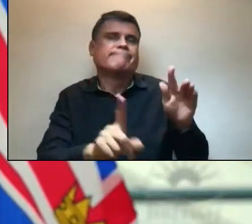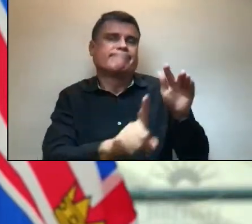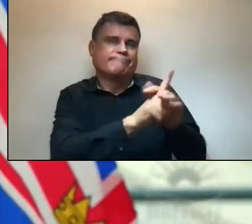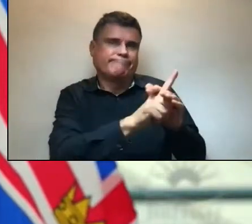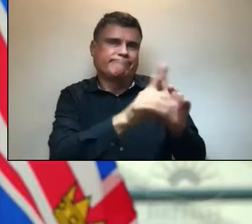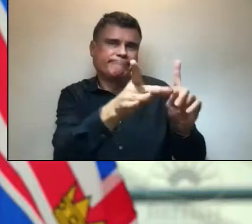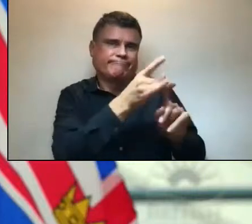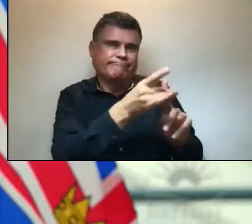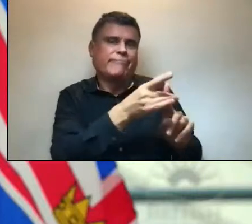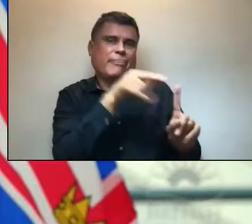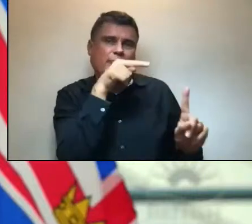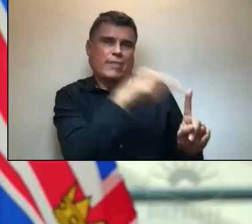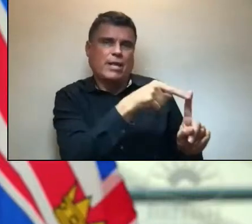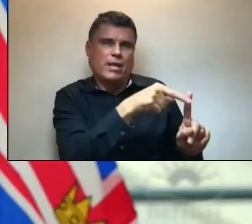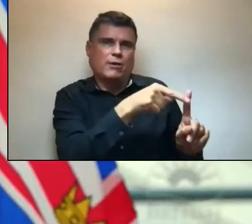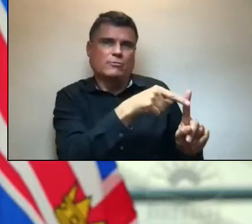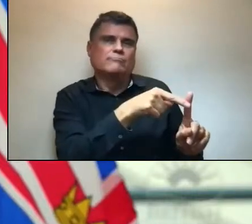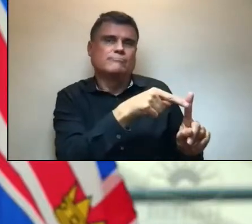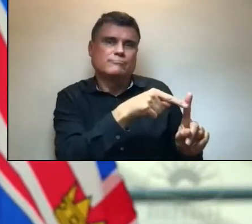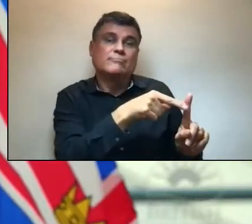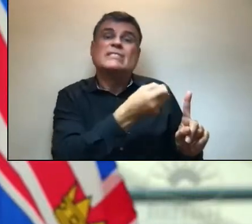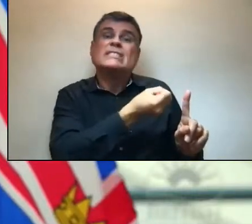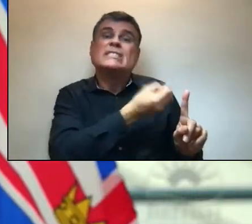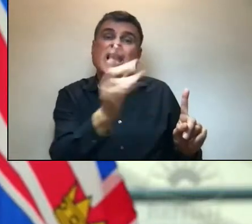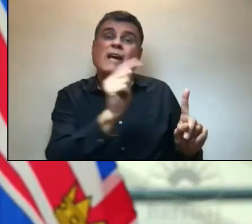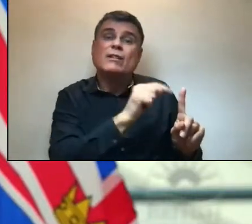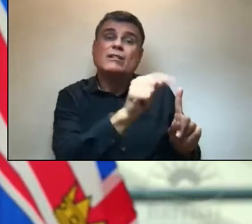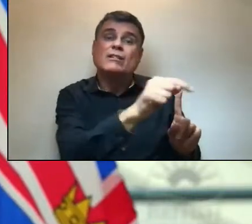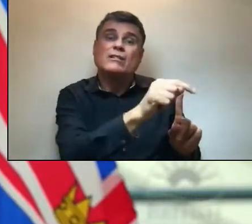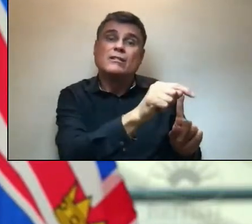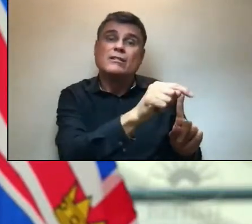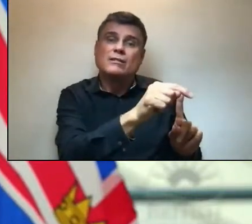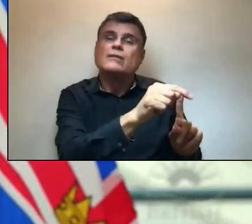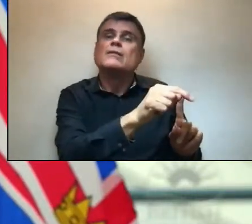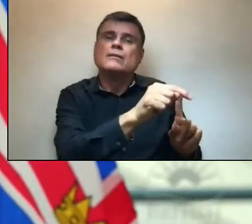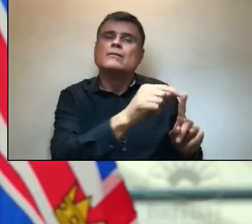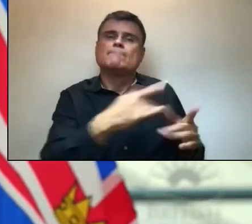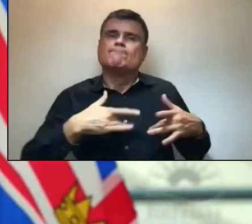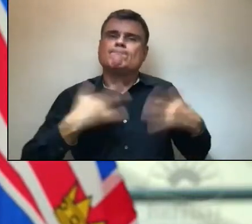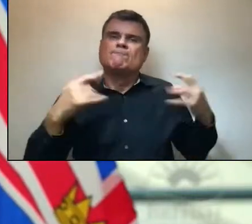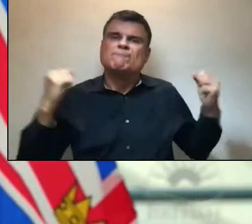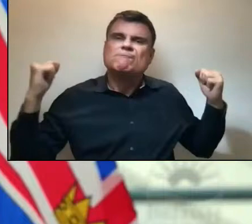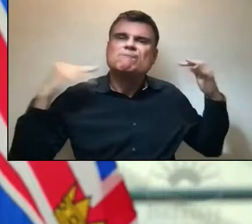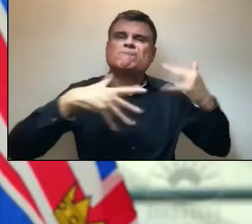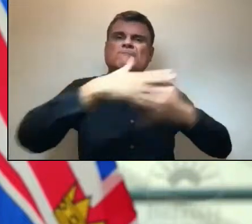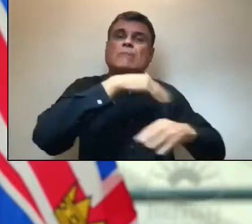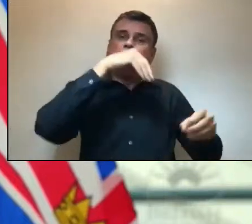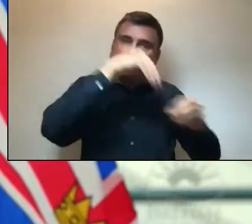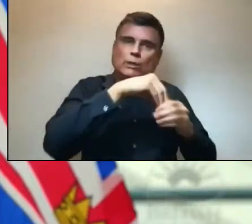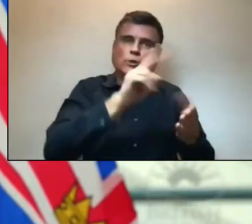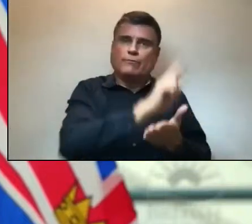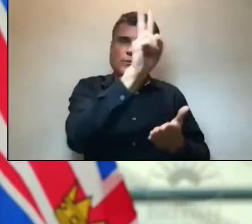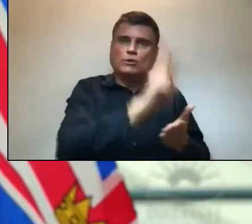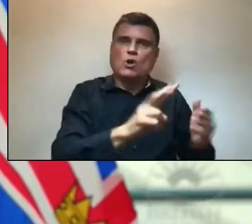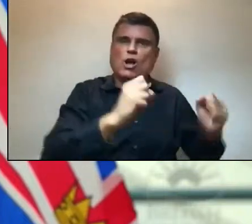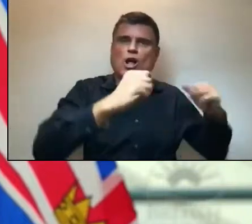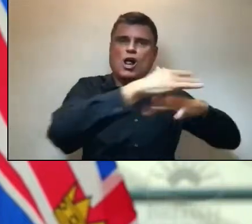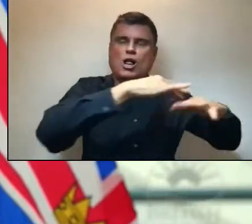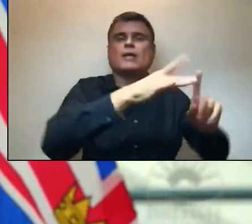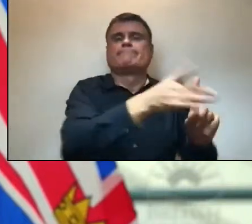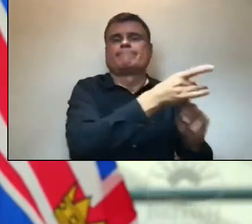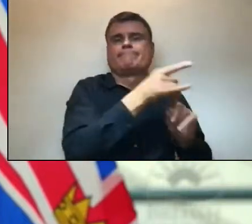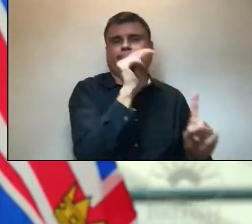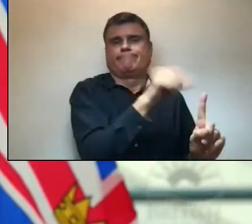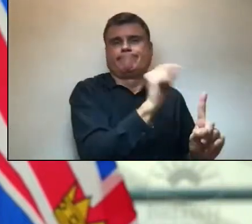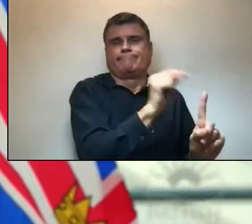several large social gatherings off campus, but has many of the young people involved lived